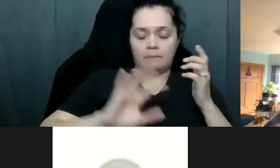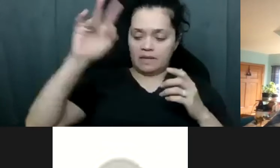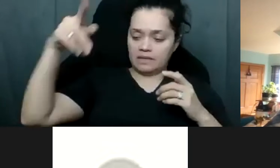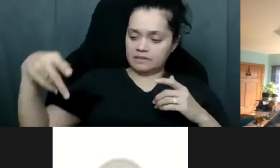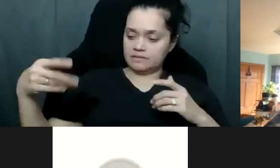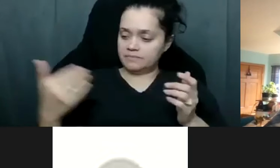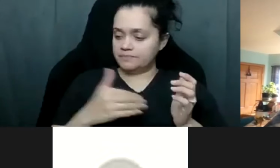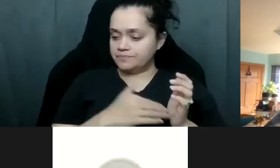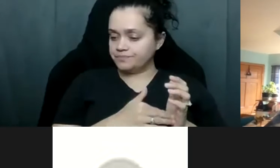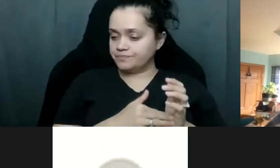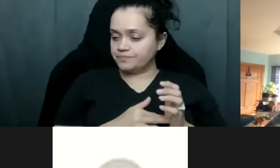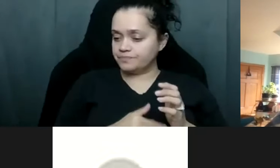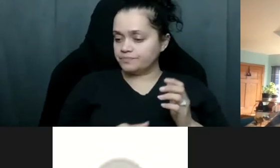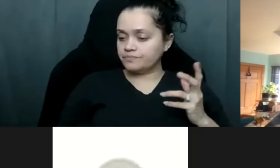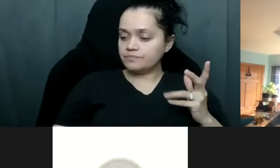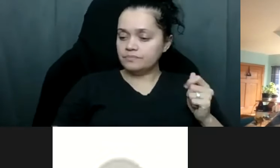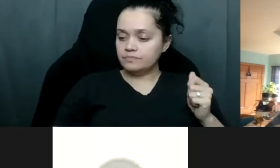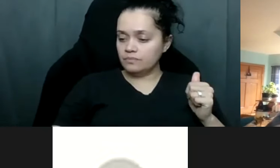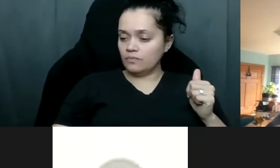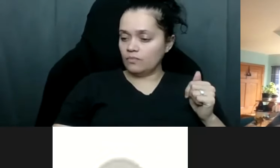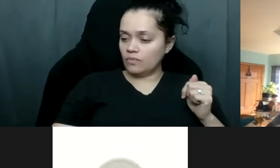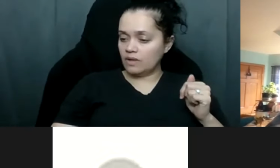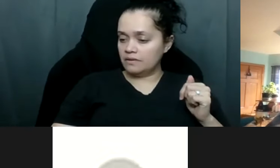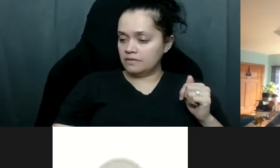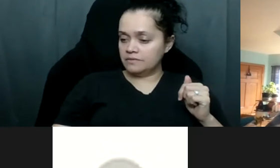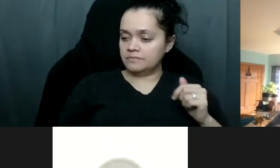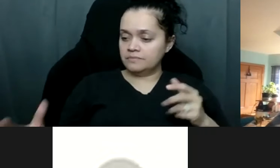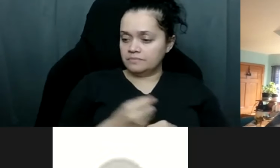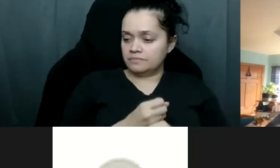I want you to take the chat